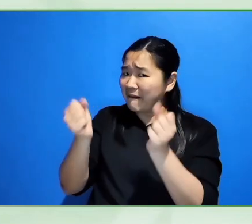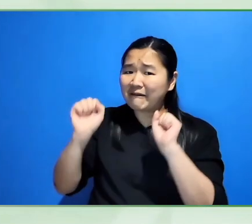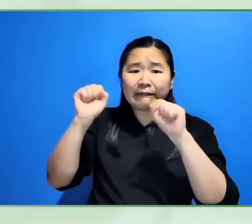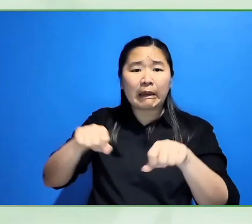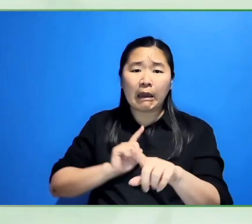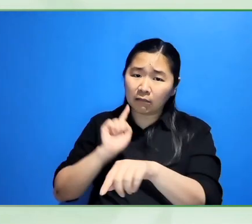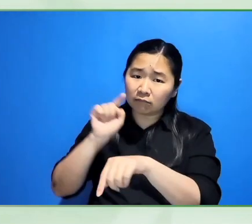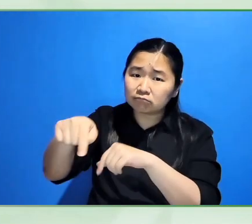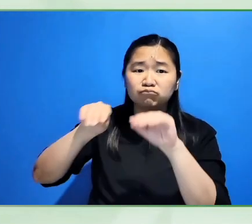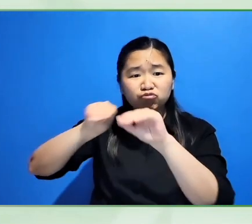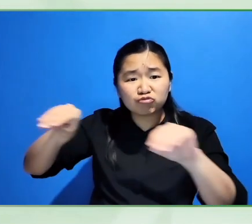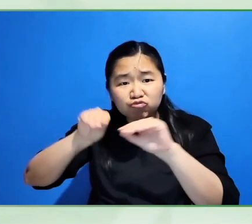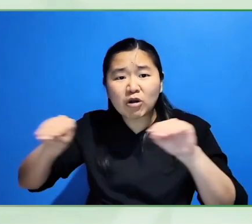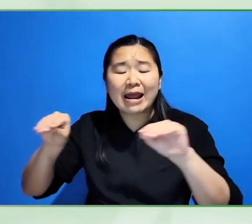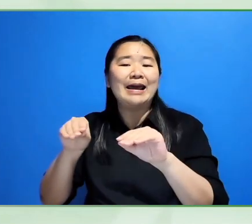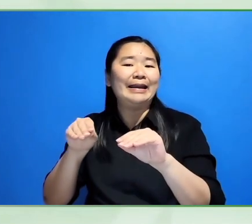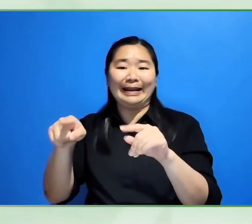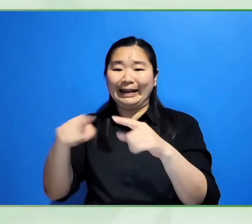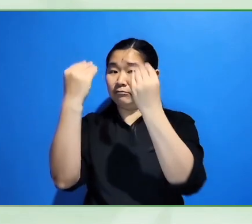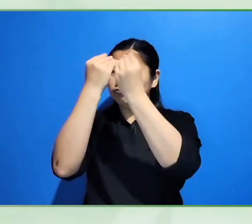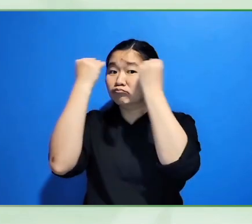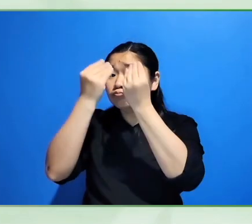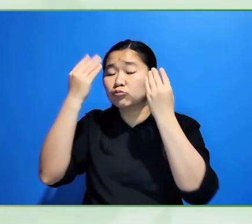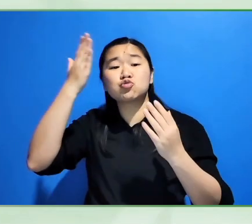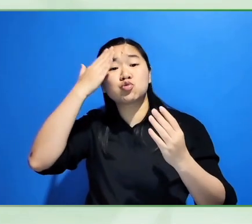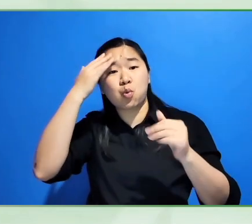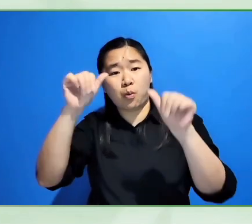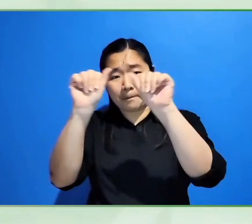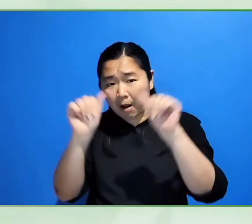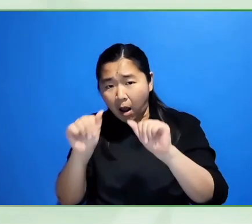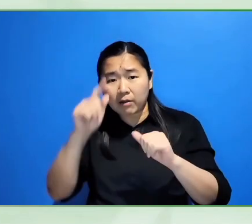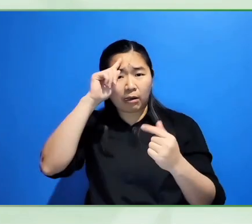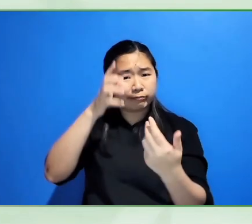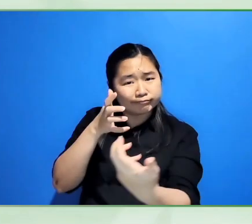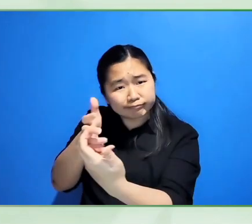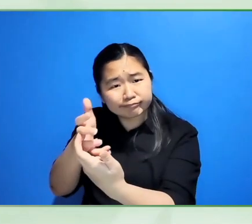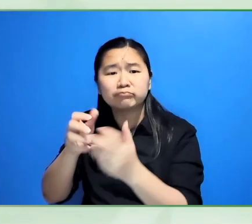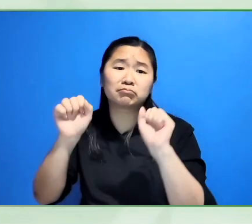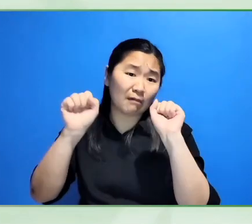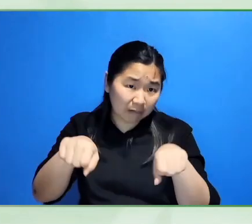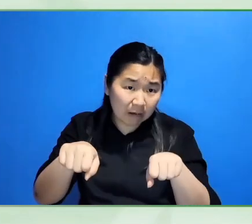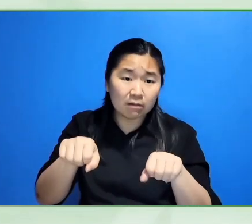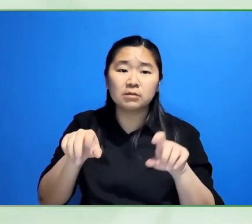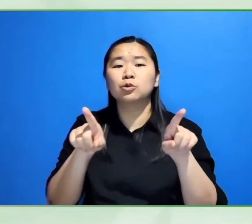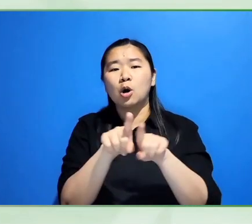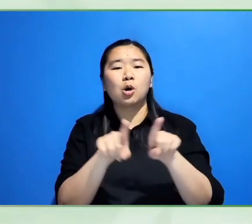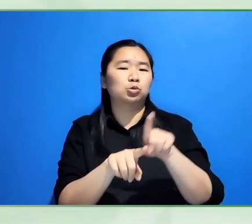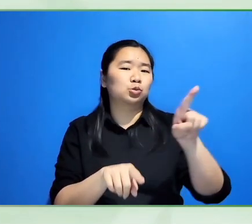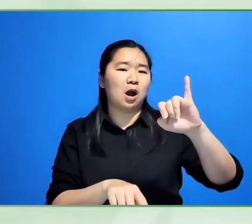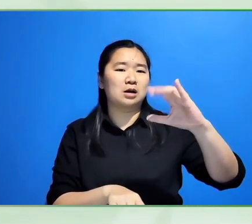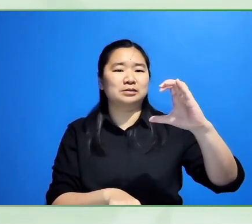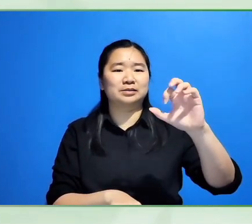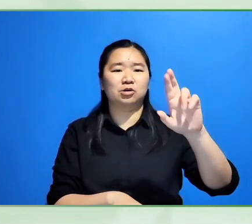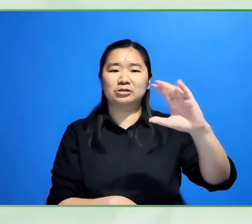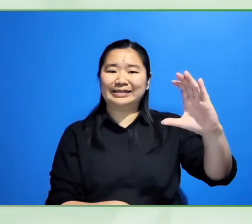that are happening. We send to clinics that know how to use these particular pieces so that they don't end up in a graveyard. That is the